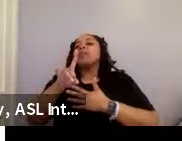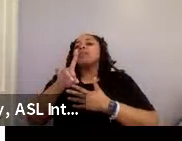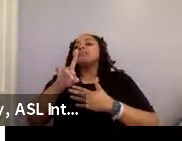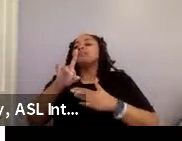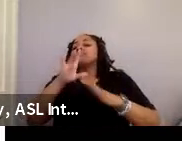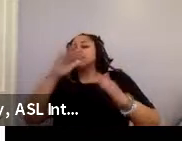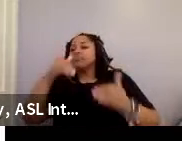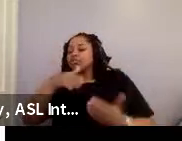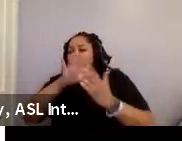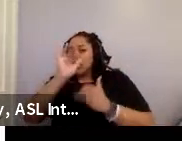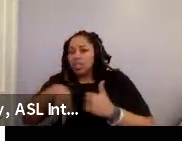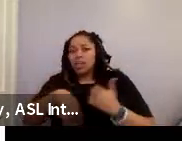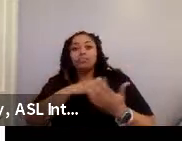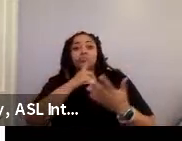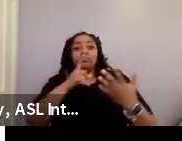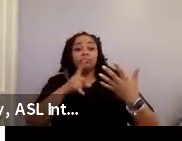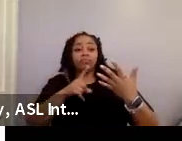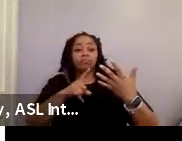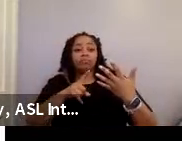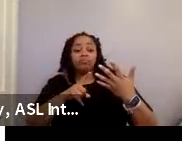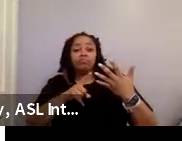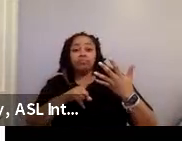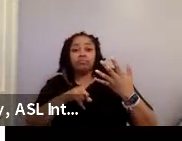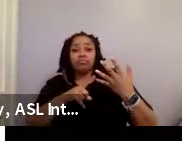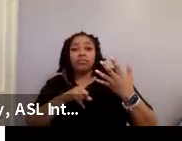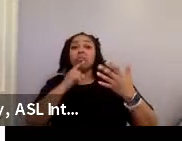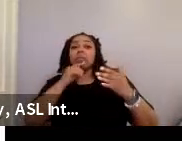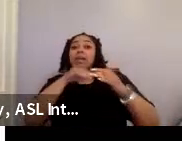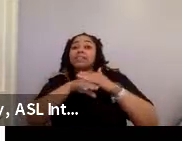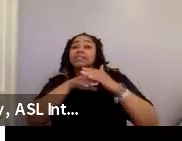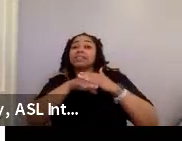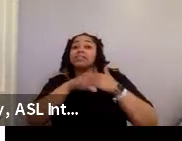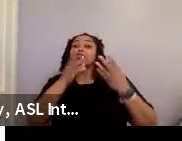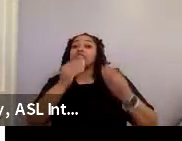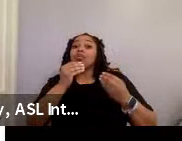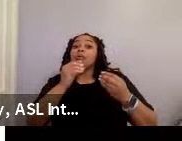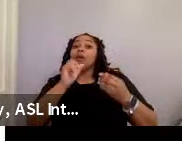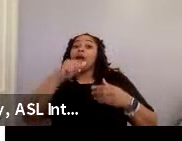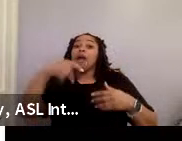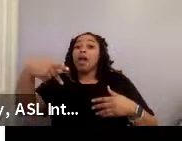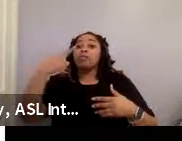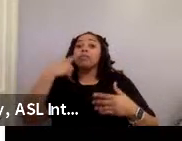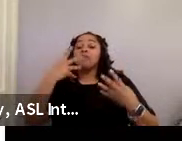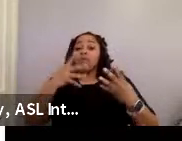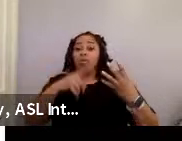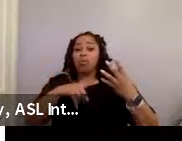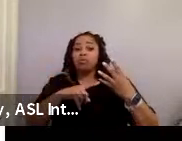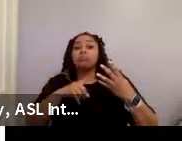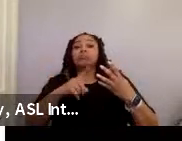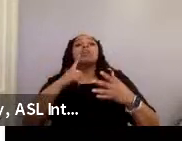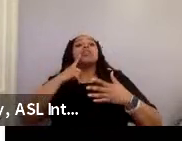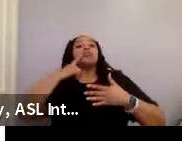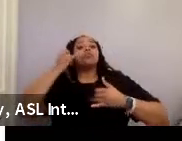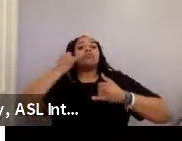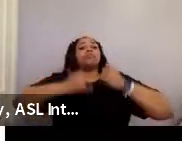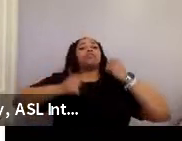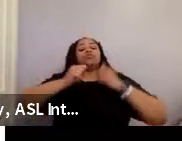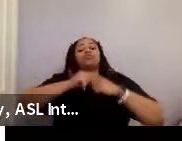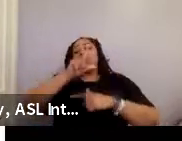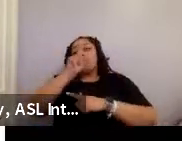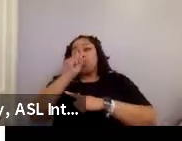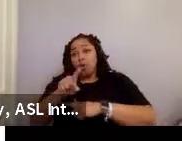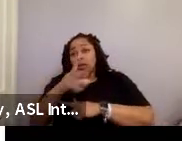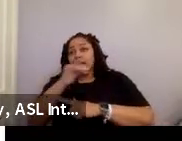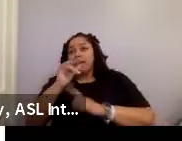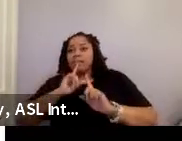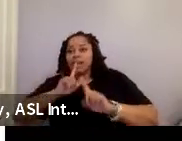it? Finally, we will look at accessible software applications in Section 4. And then we will finish up with questions and